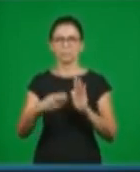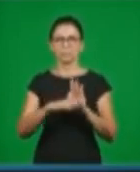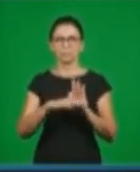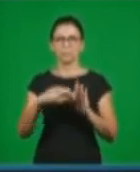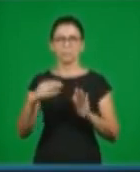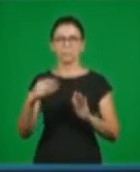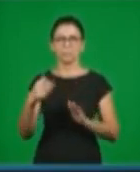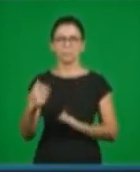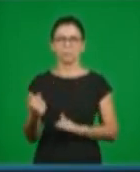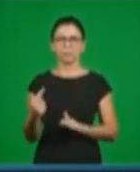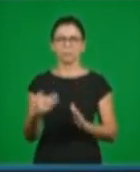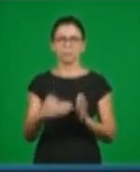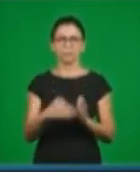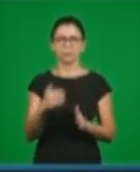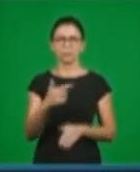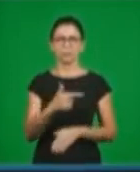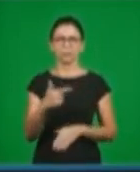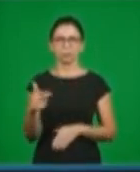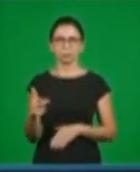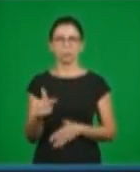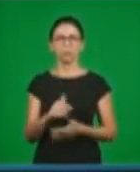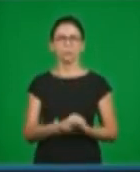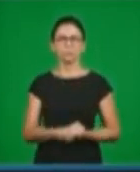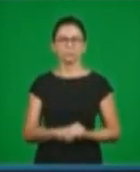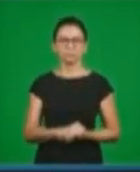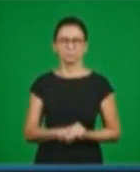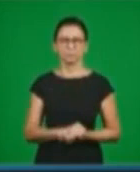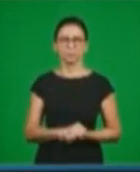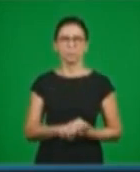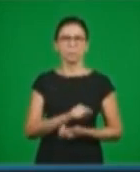Comparing the text, Nehemiah